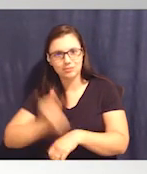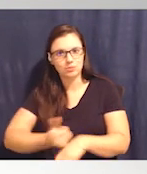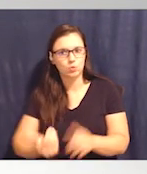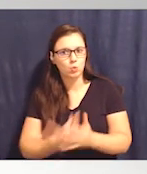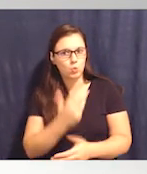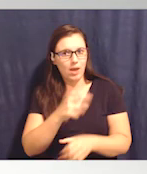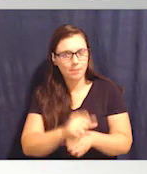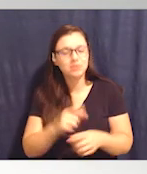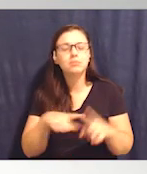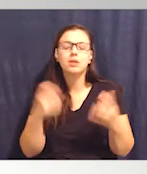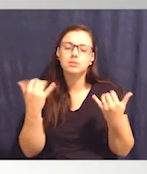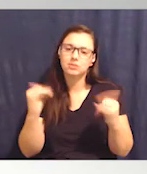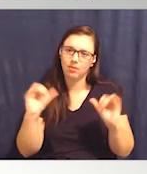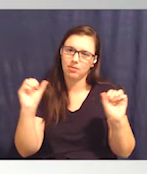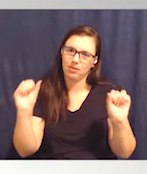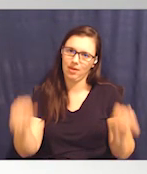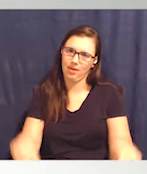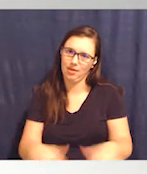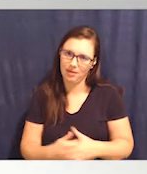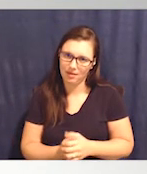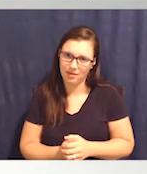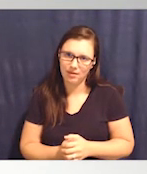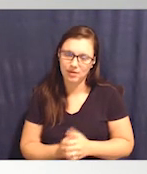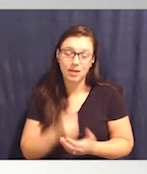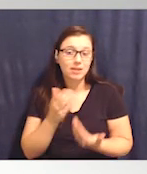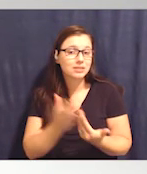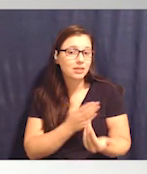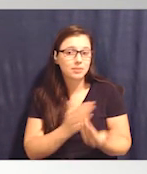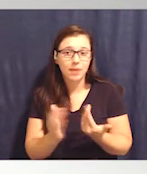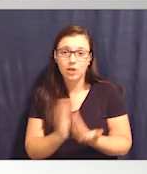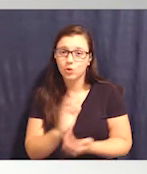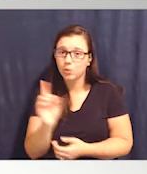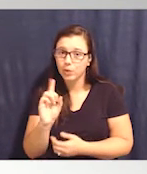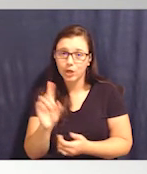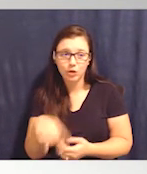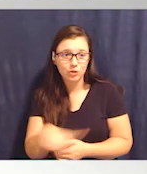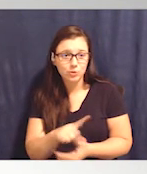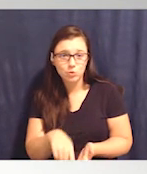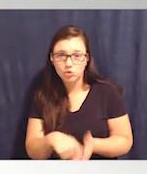it. It doesn't matter where you start.